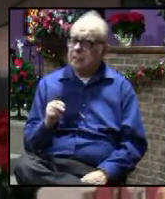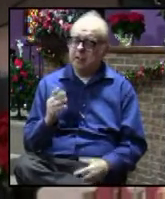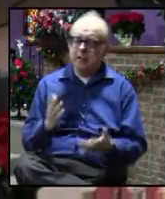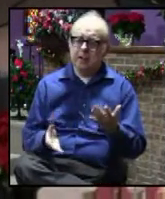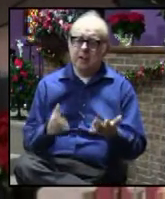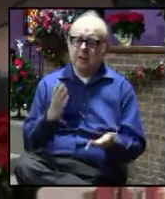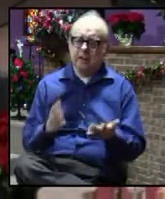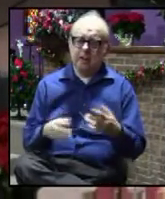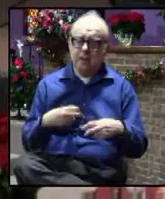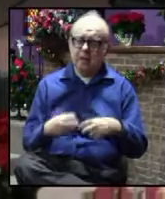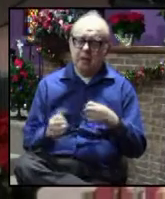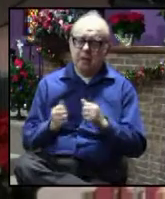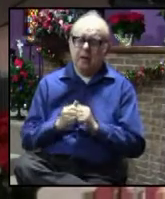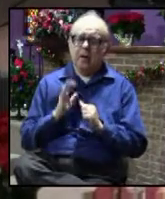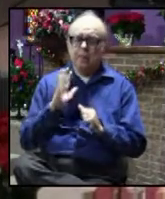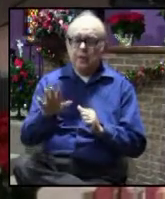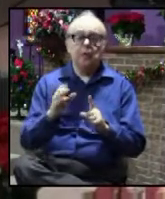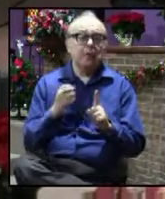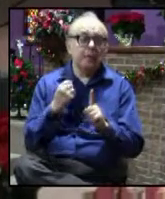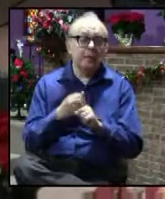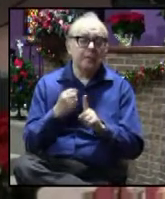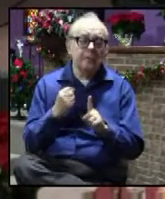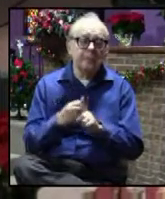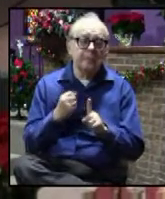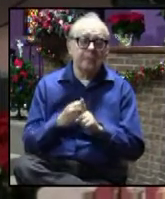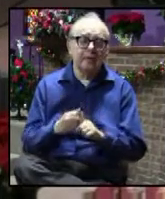Maybe there's a problem with your rhythm.